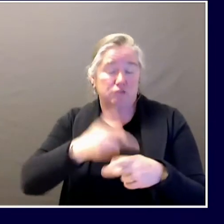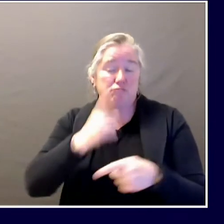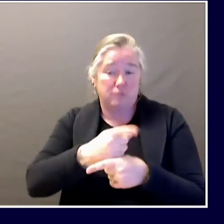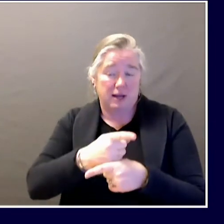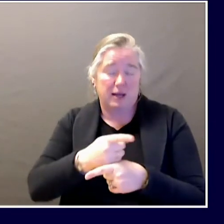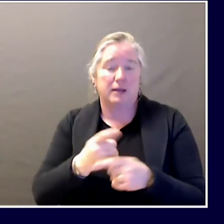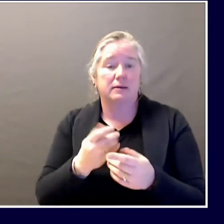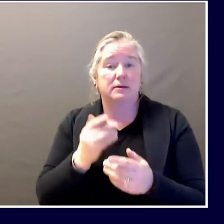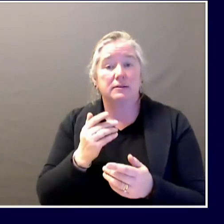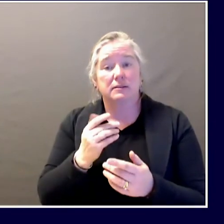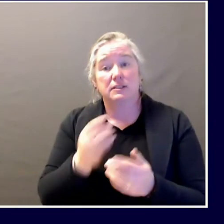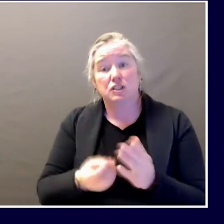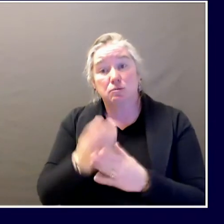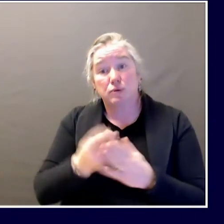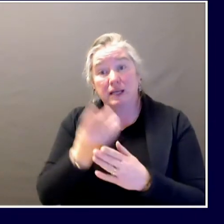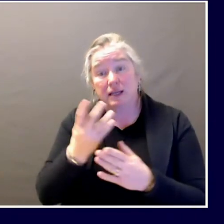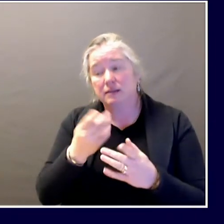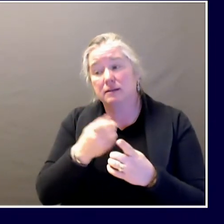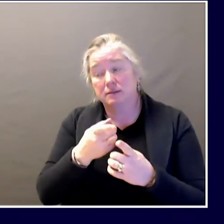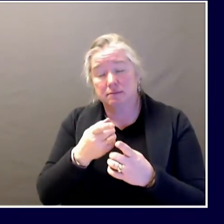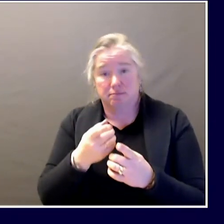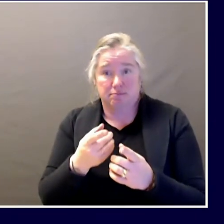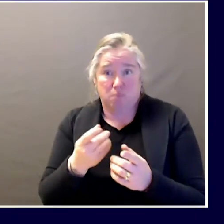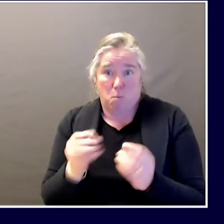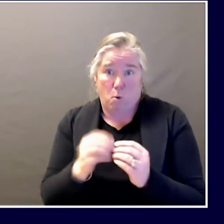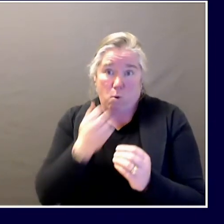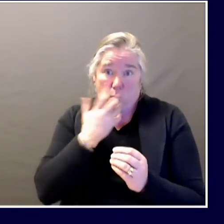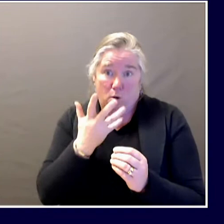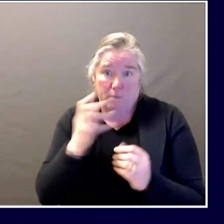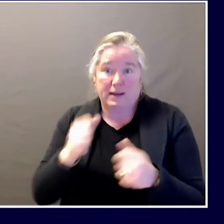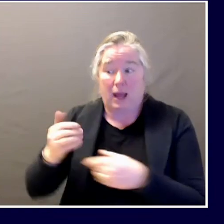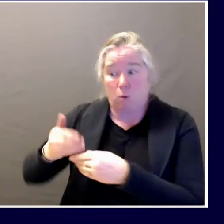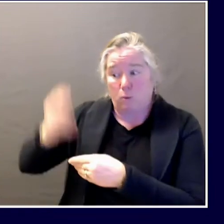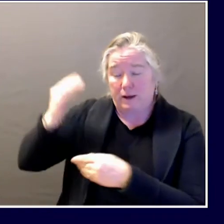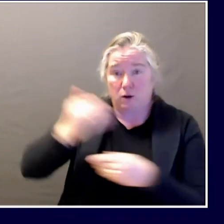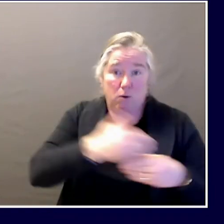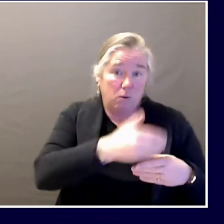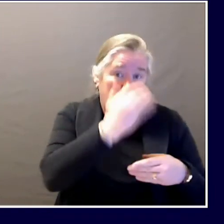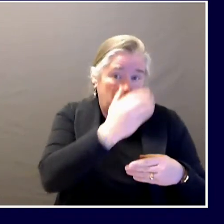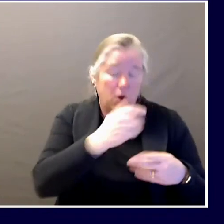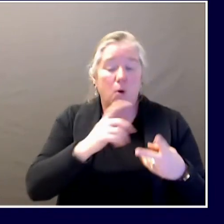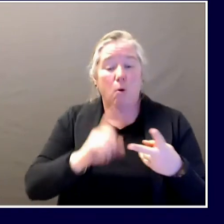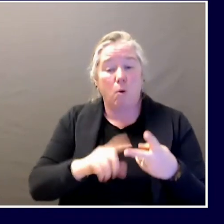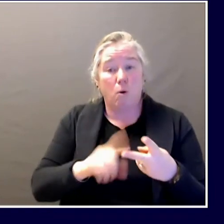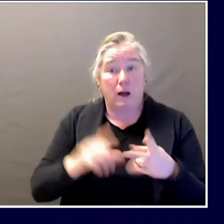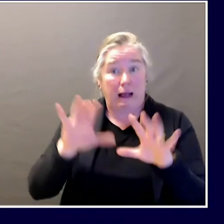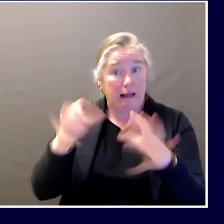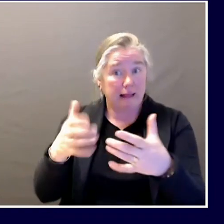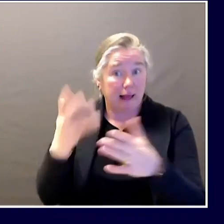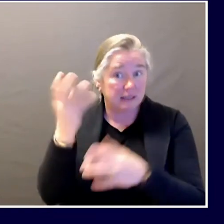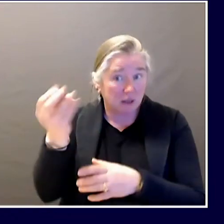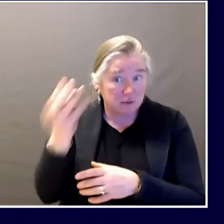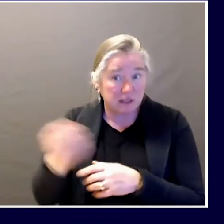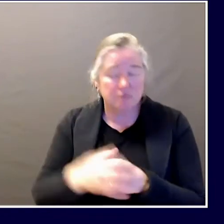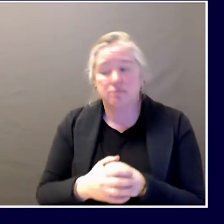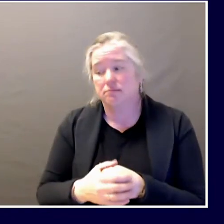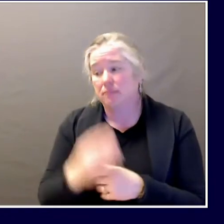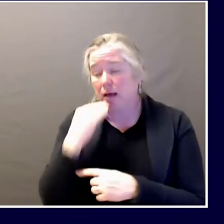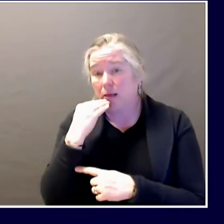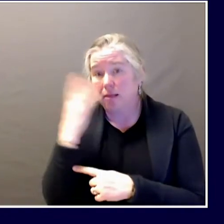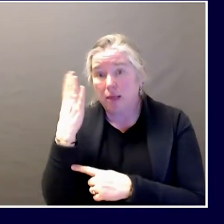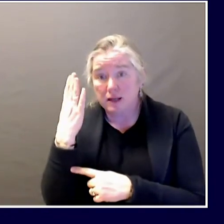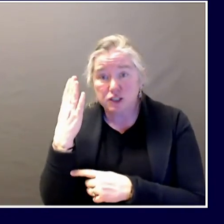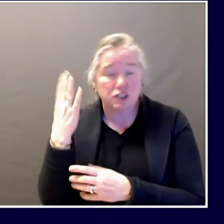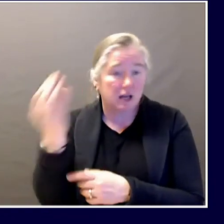be it more ventilation in classrooms, as well as trying to move certain activities outside, be it lunch, be it even